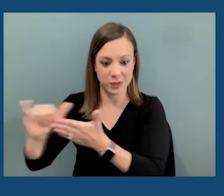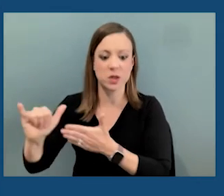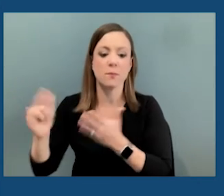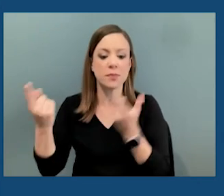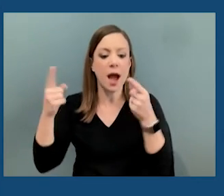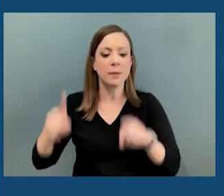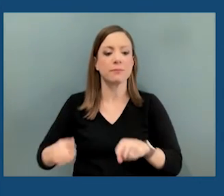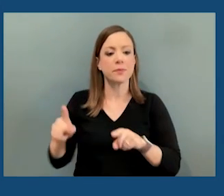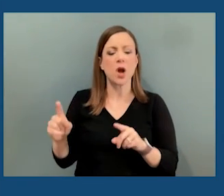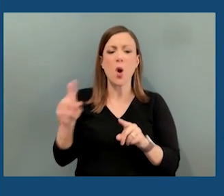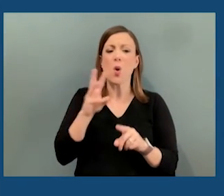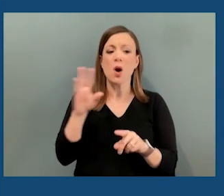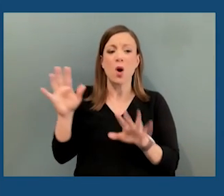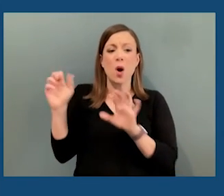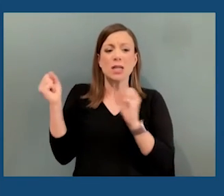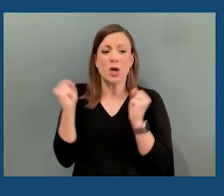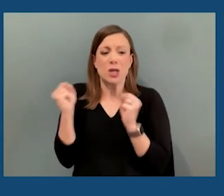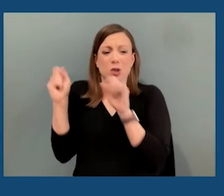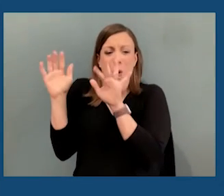Remember Hope Night? You were there?